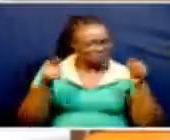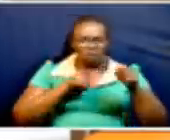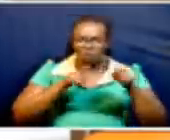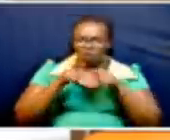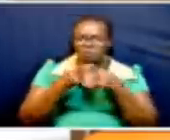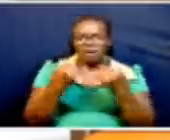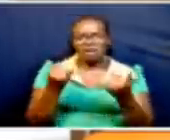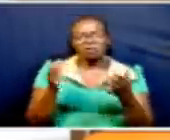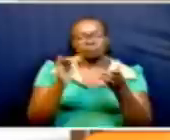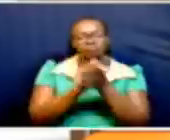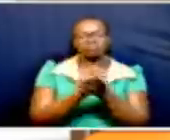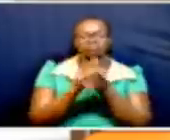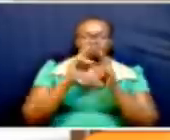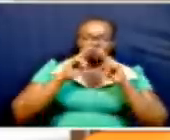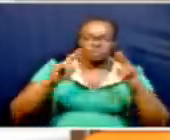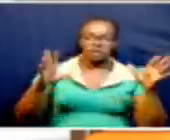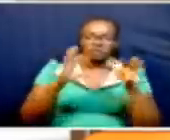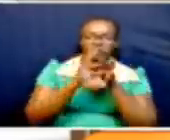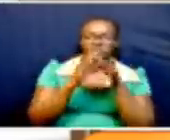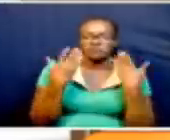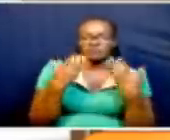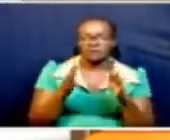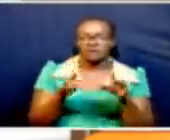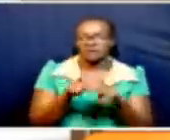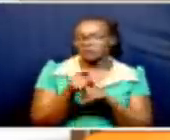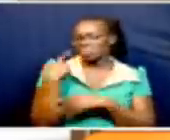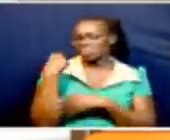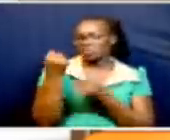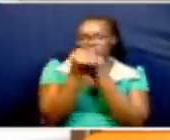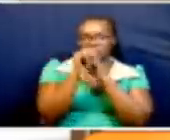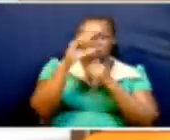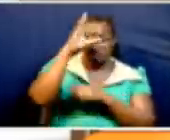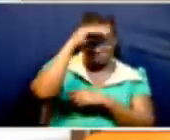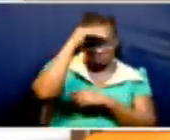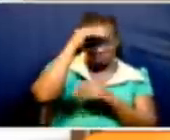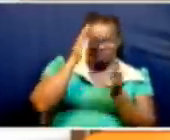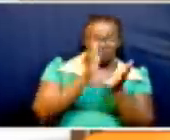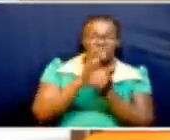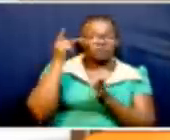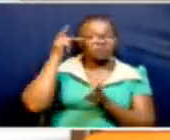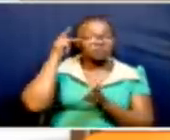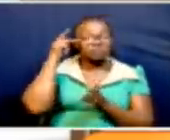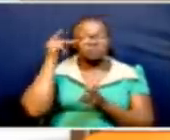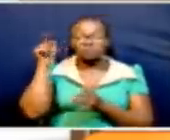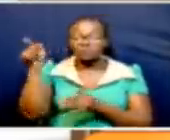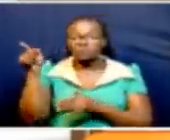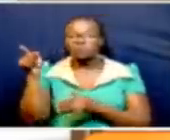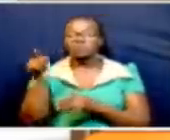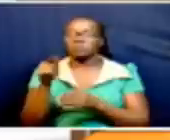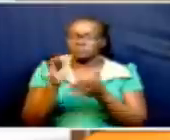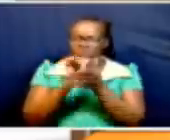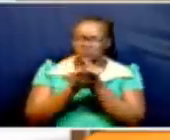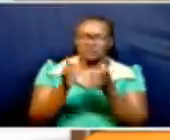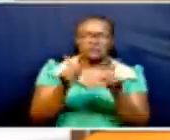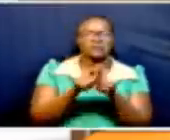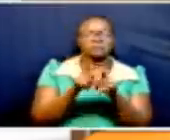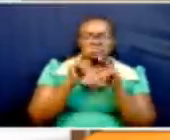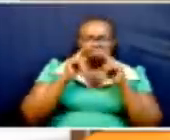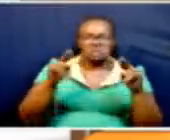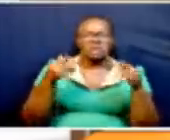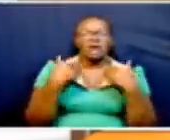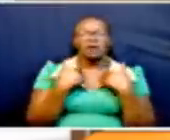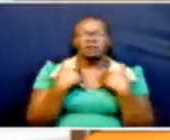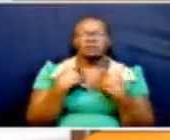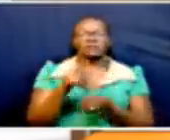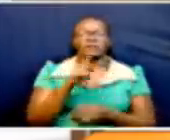hands. The other day we saw President Trump and Kim Jong-un of North Korea shaking hands. We saw Kim Jong-un of